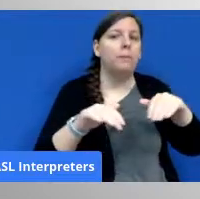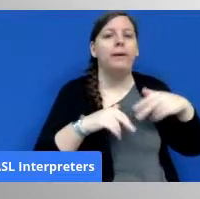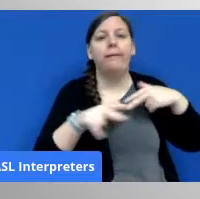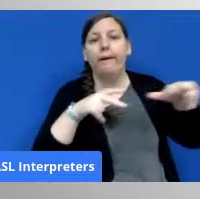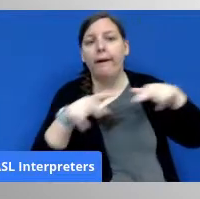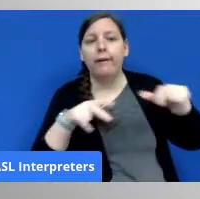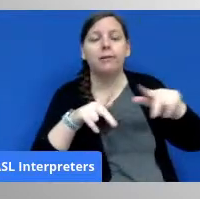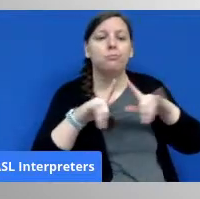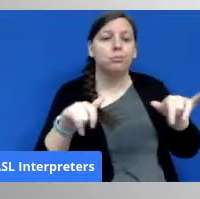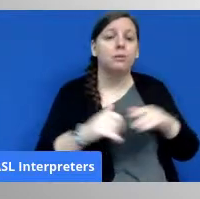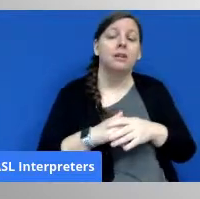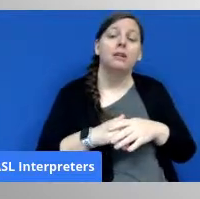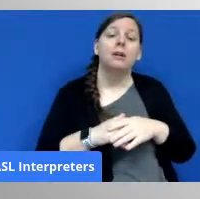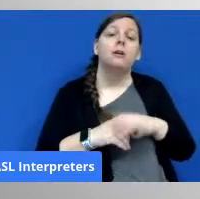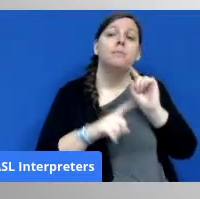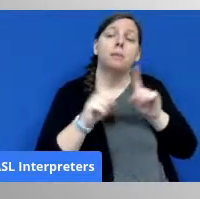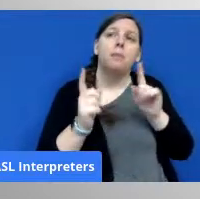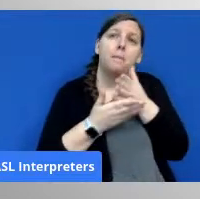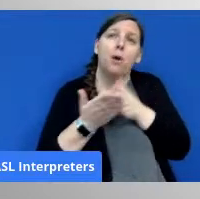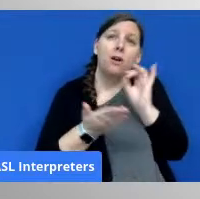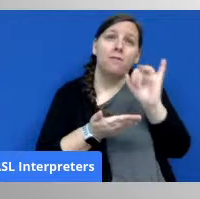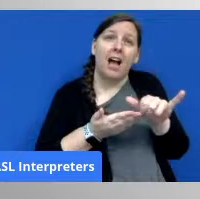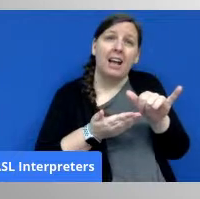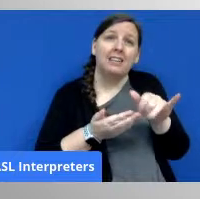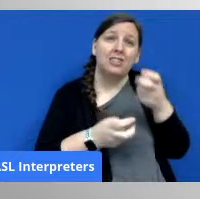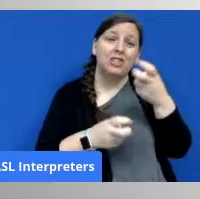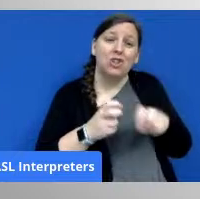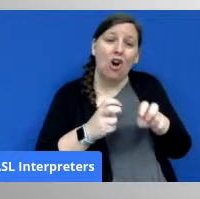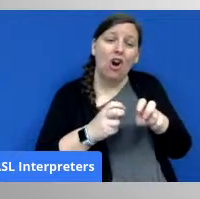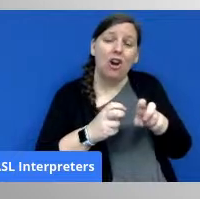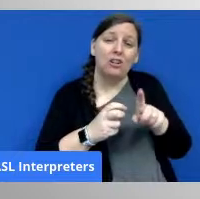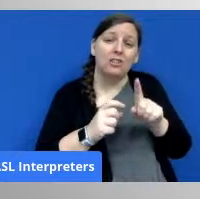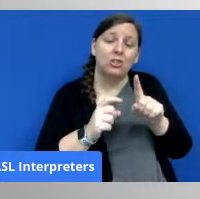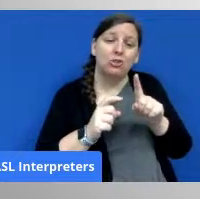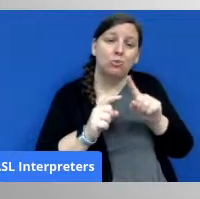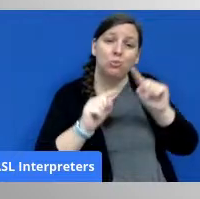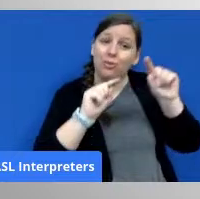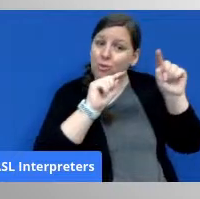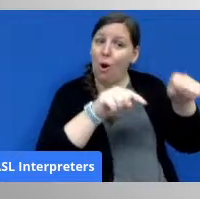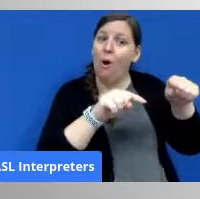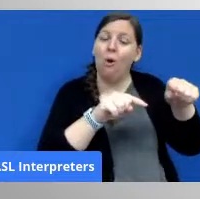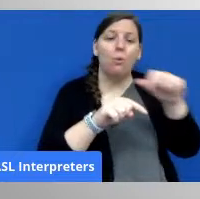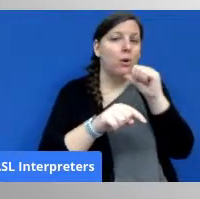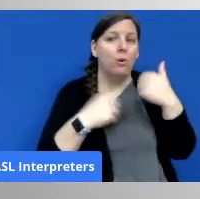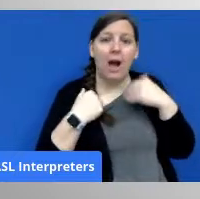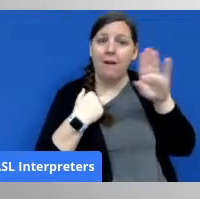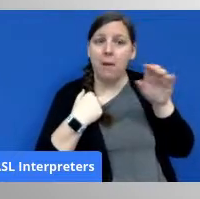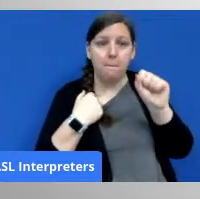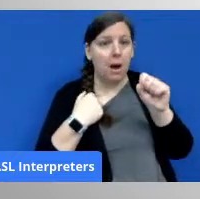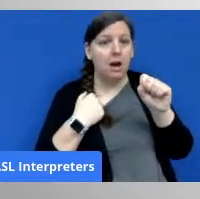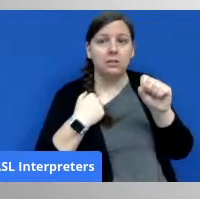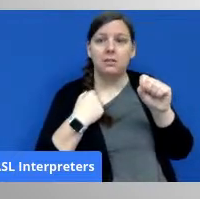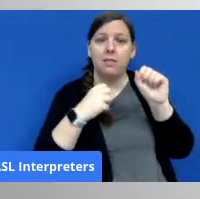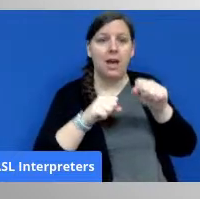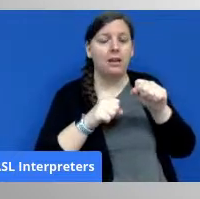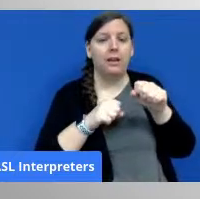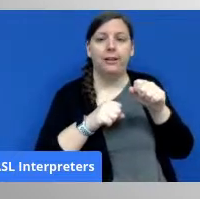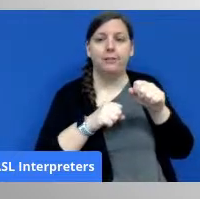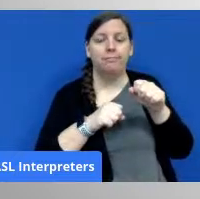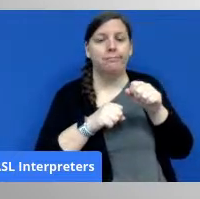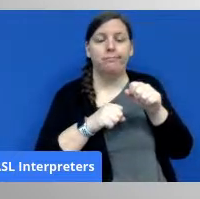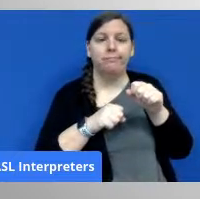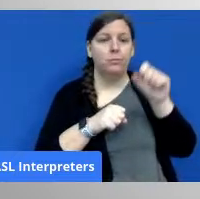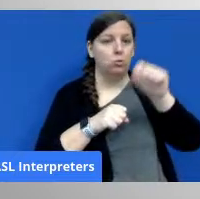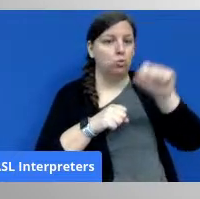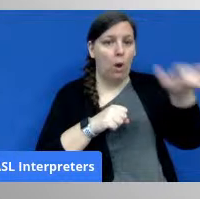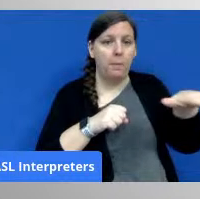I think part of it is it's really hard to get to. We don't have a bus that goes out there, and also the signage, even pointing